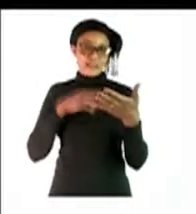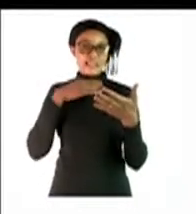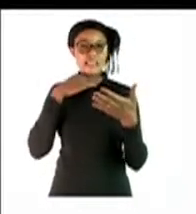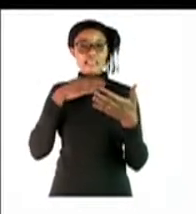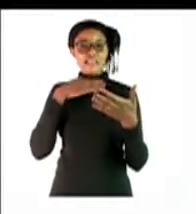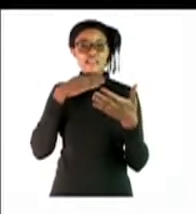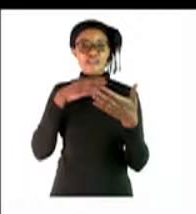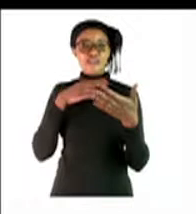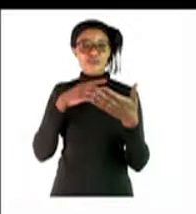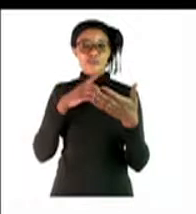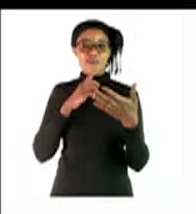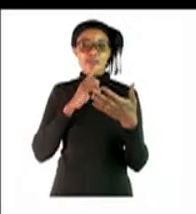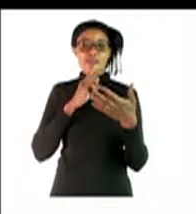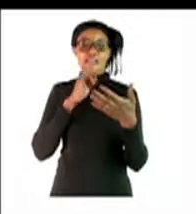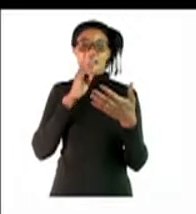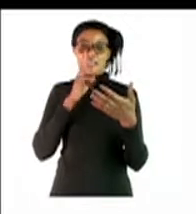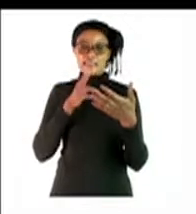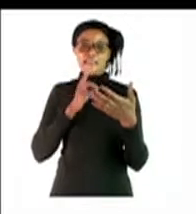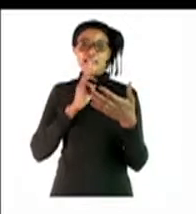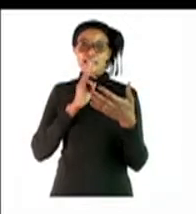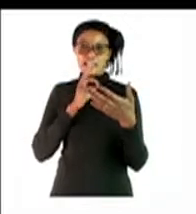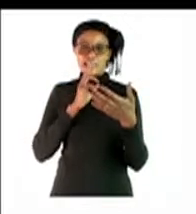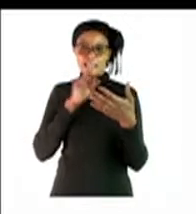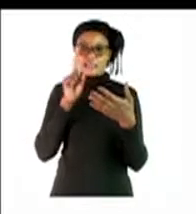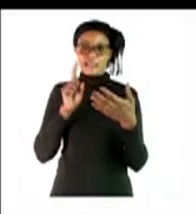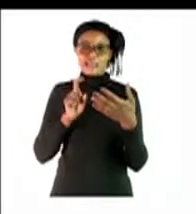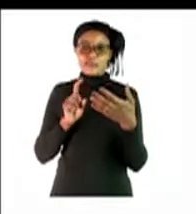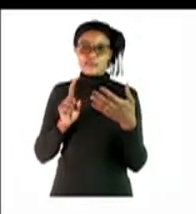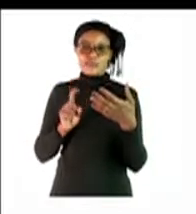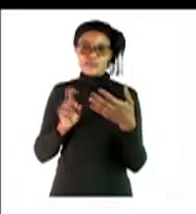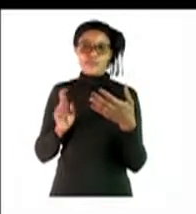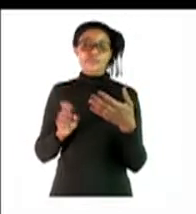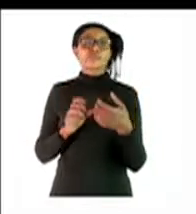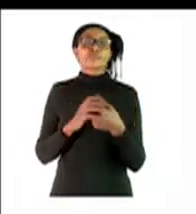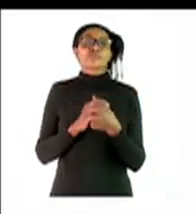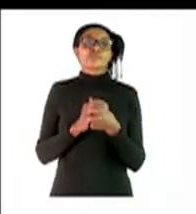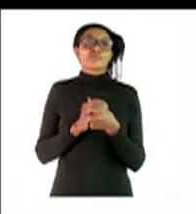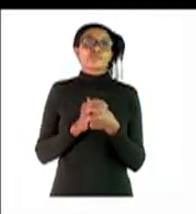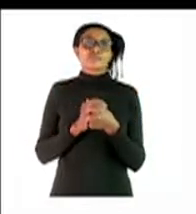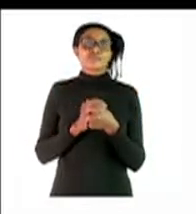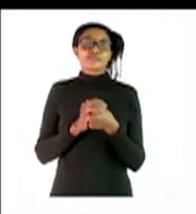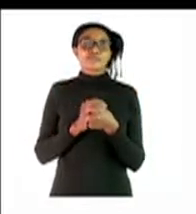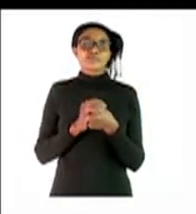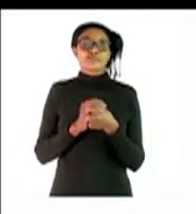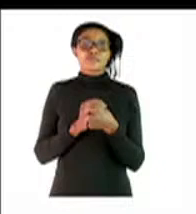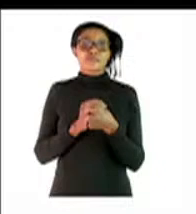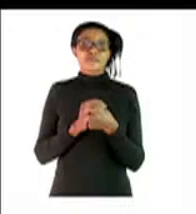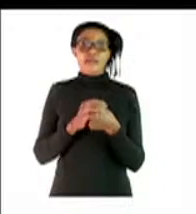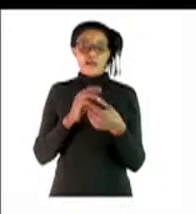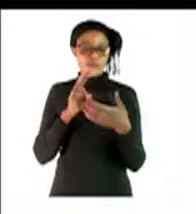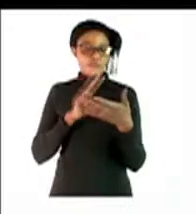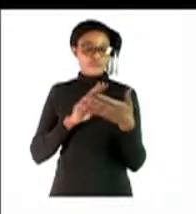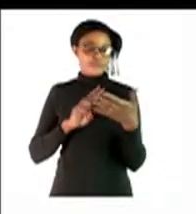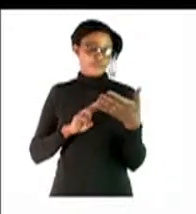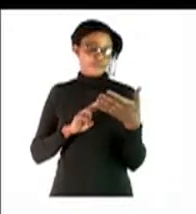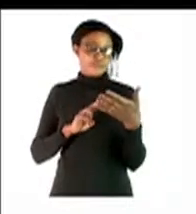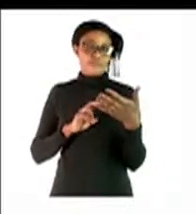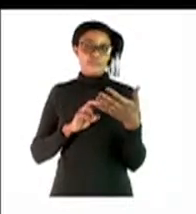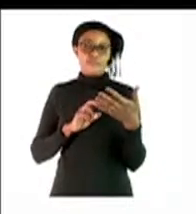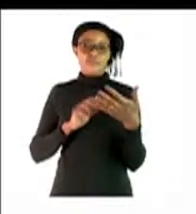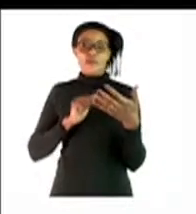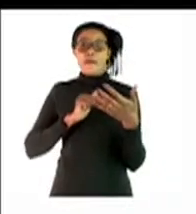and answer the questions that follows. So let's read there.